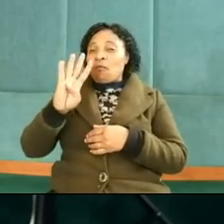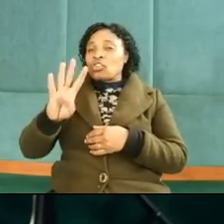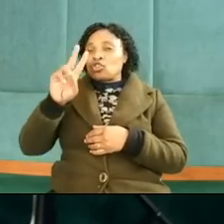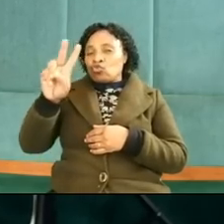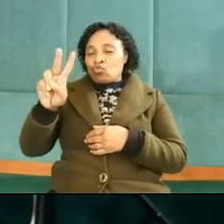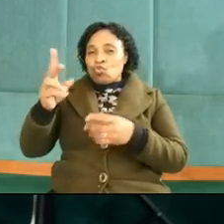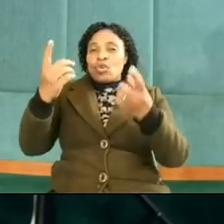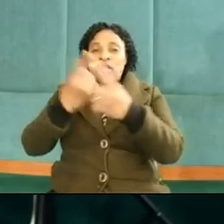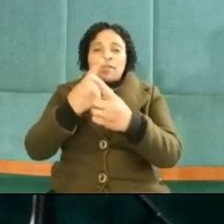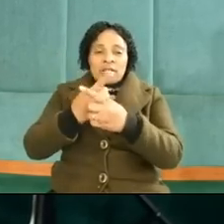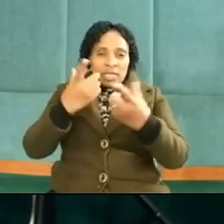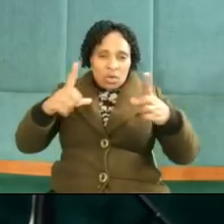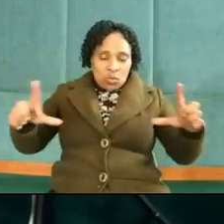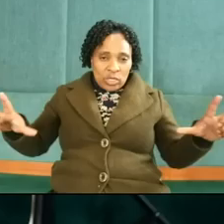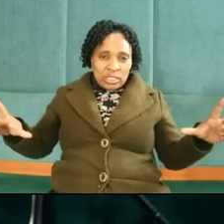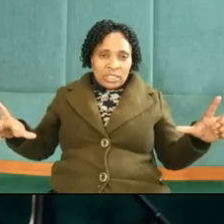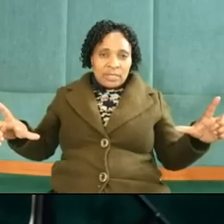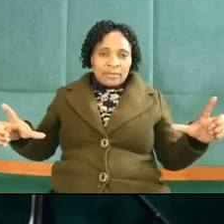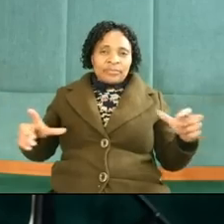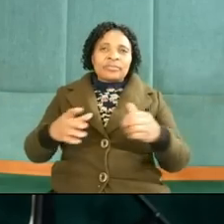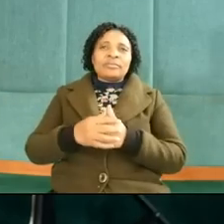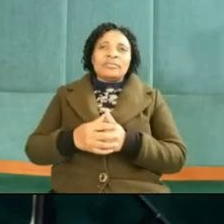3,342 different languages. Woo!